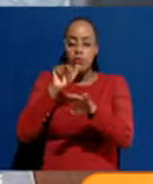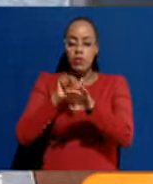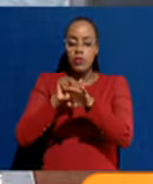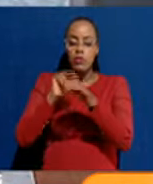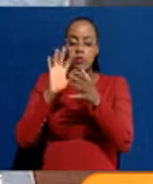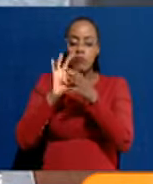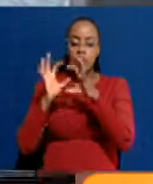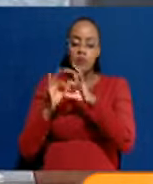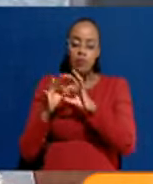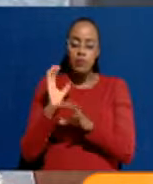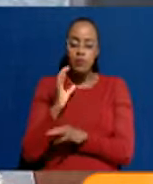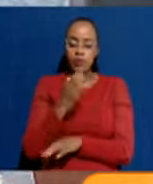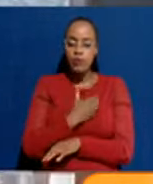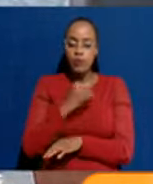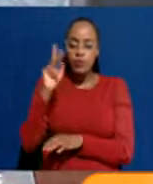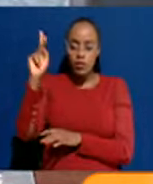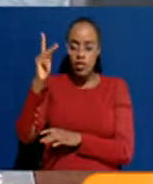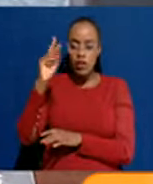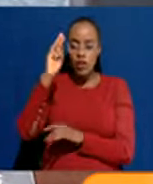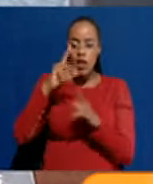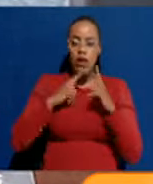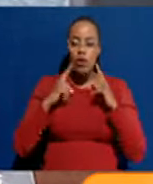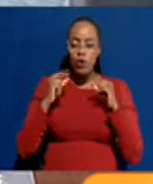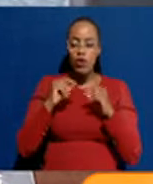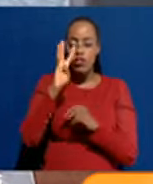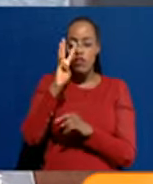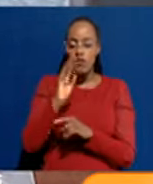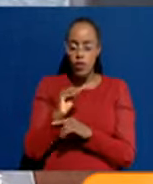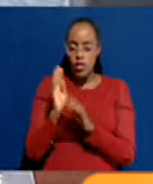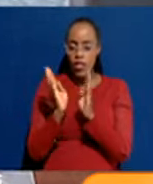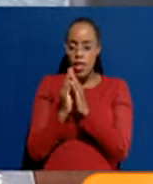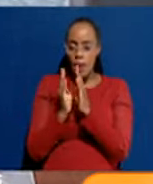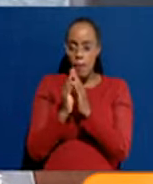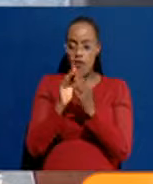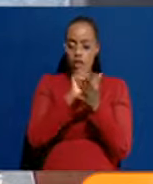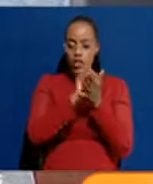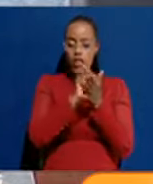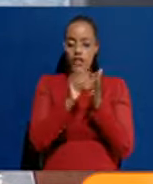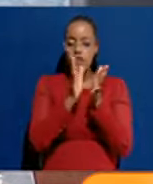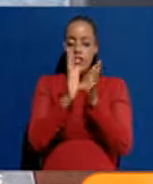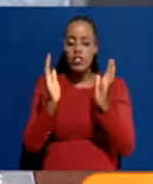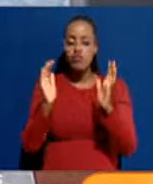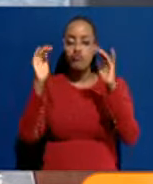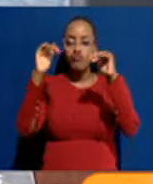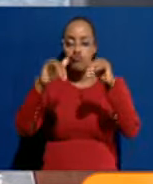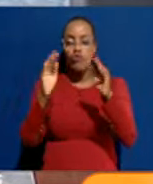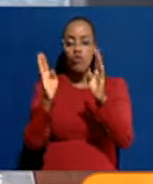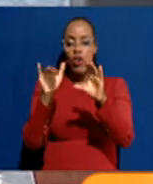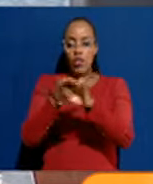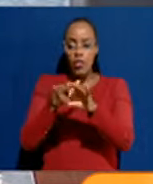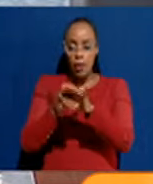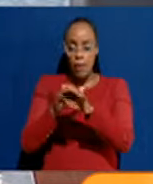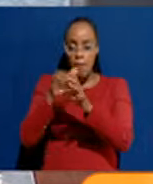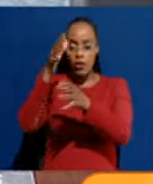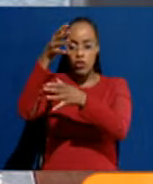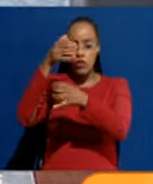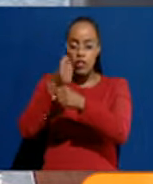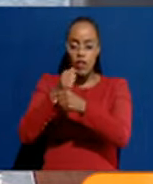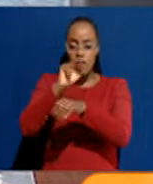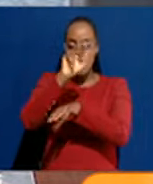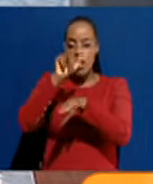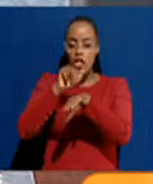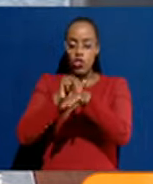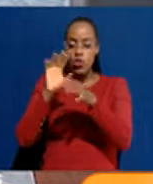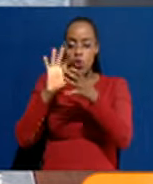Olympic Committee of Kenya will host the 40th edition of the Secretary General's Seminar for members of the Association of National